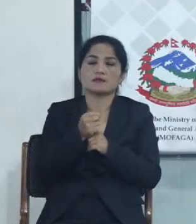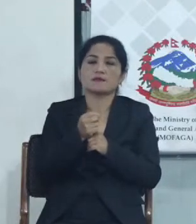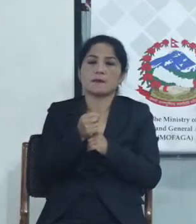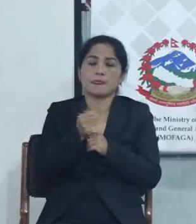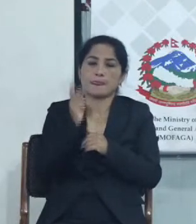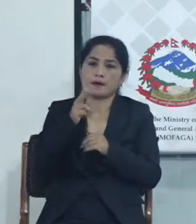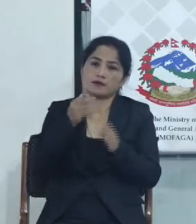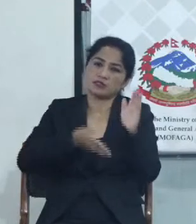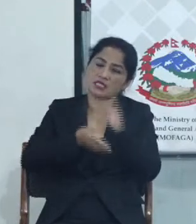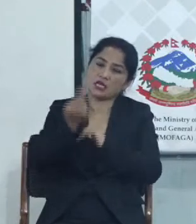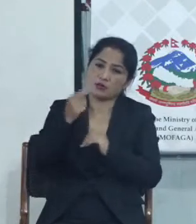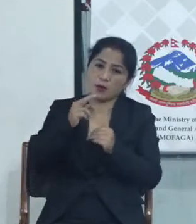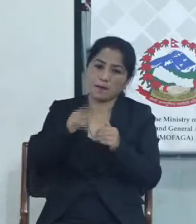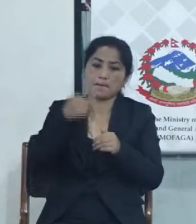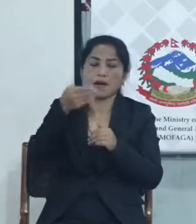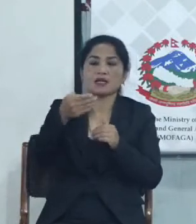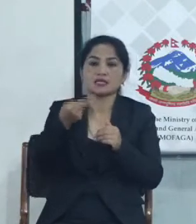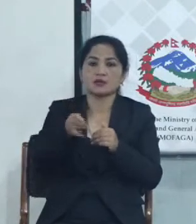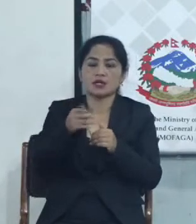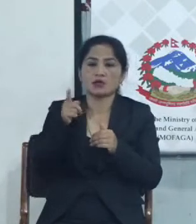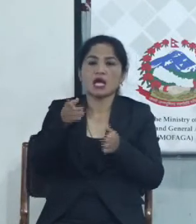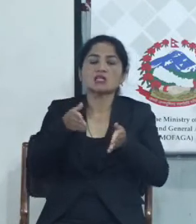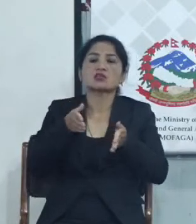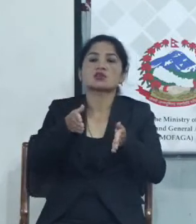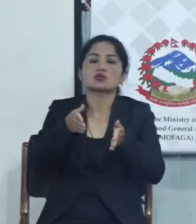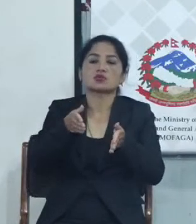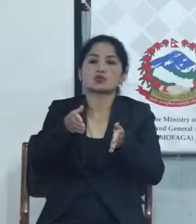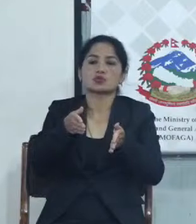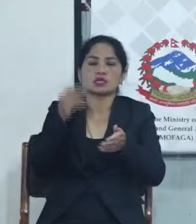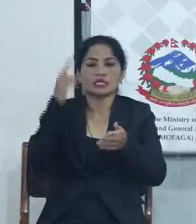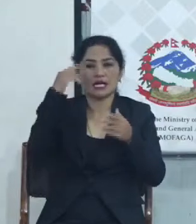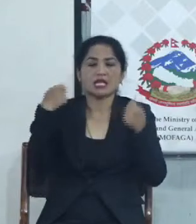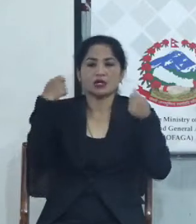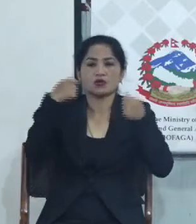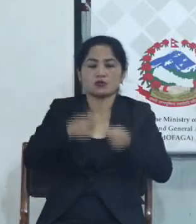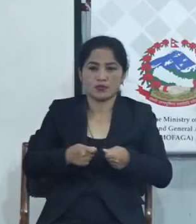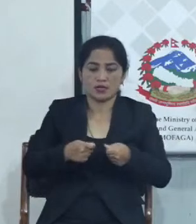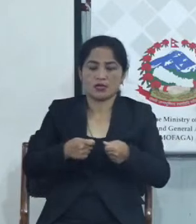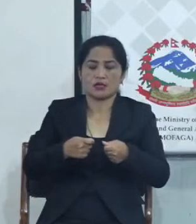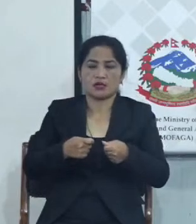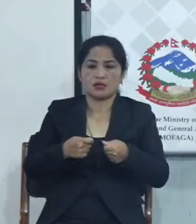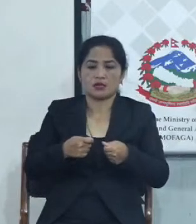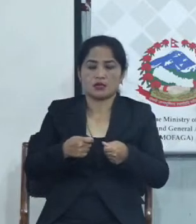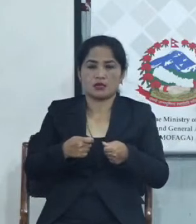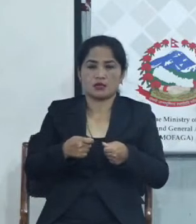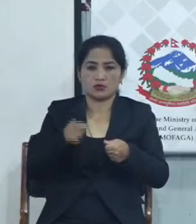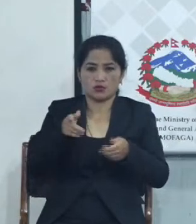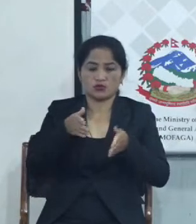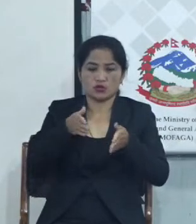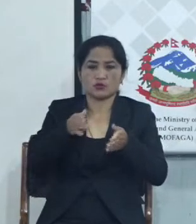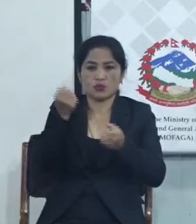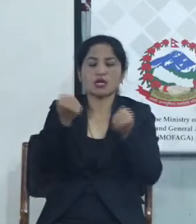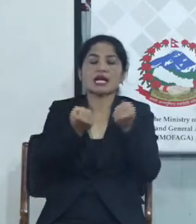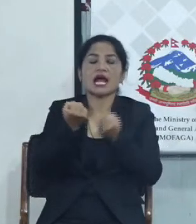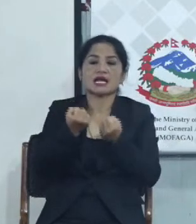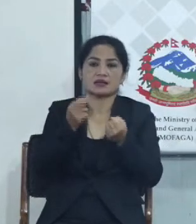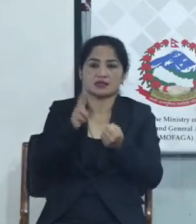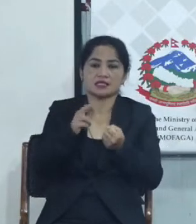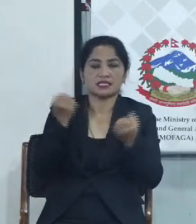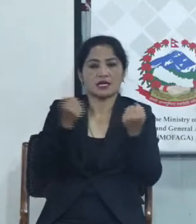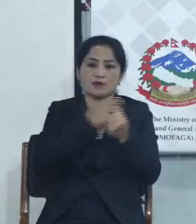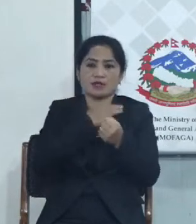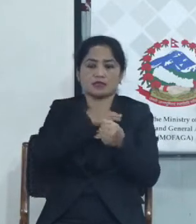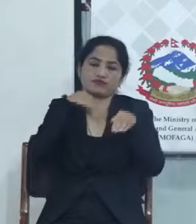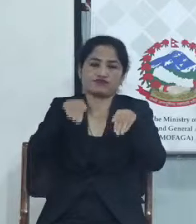was another vehicle. Then driver was there. There was a vehicle, and there is a vehicle from the